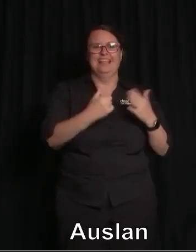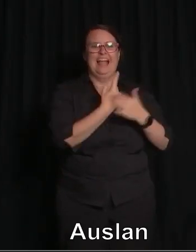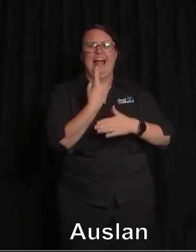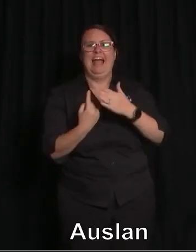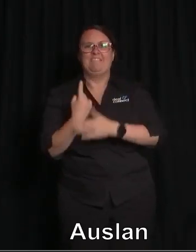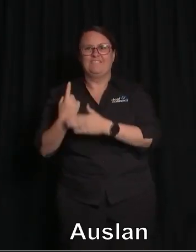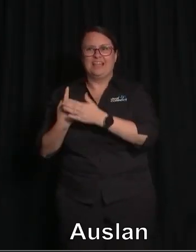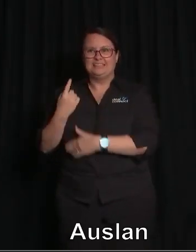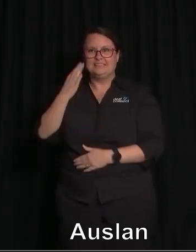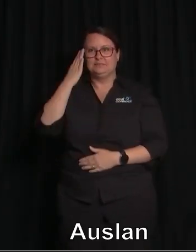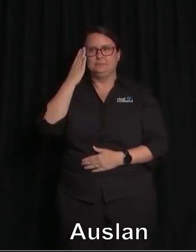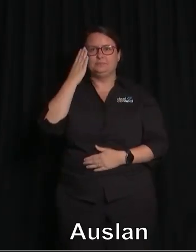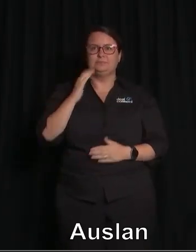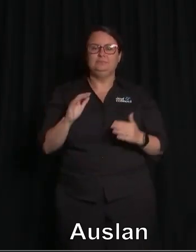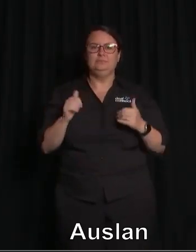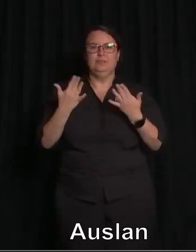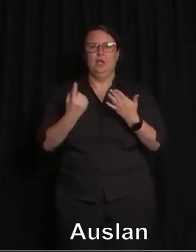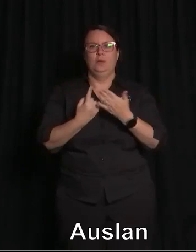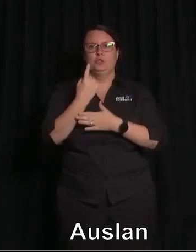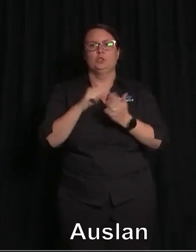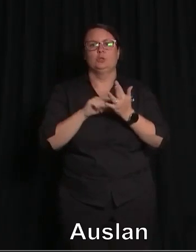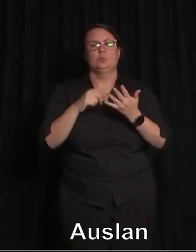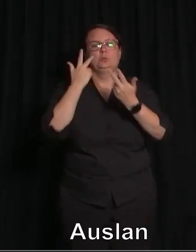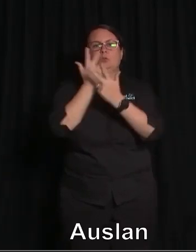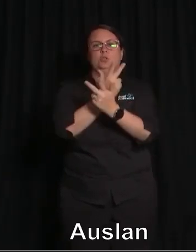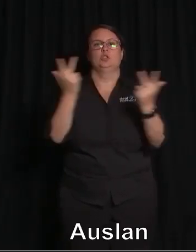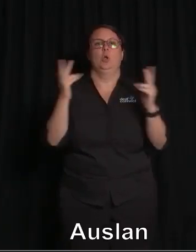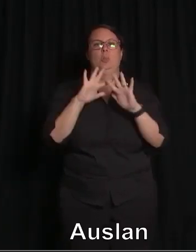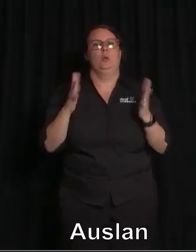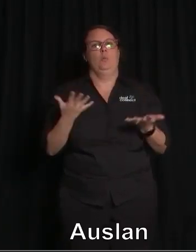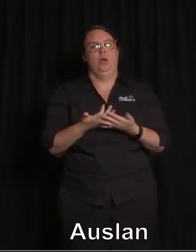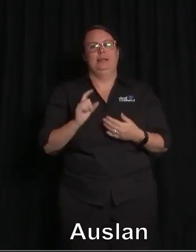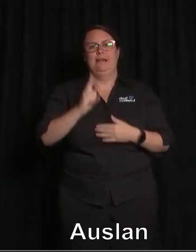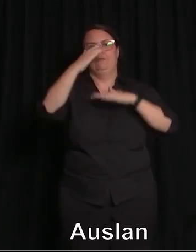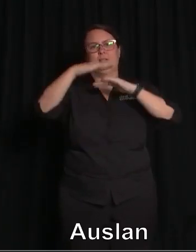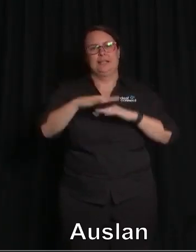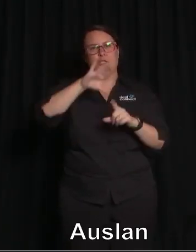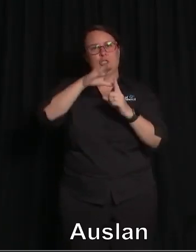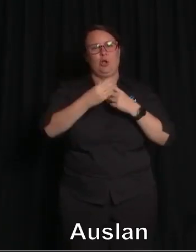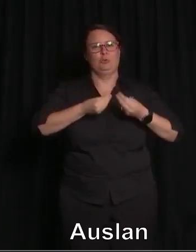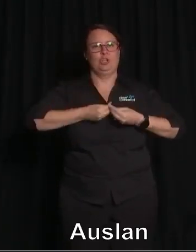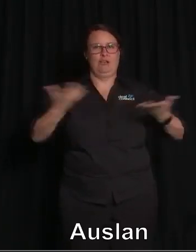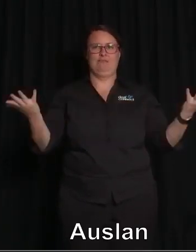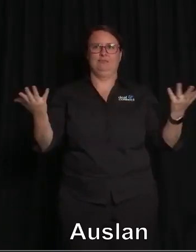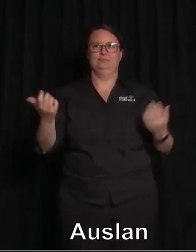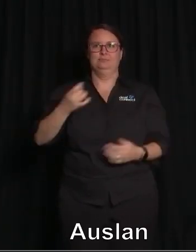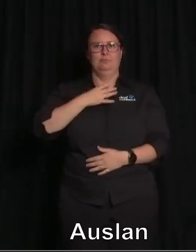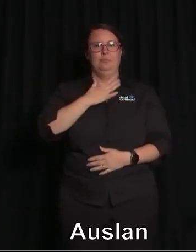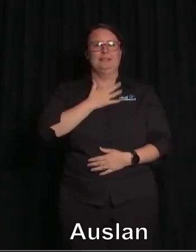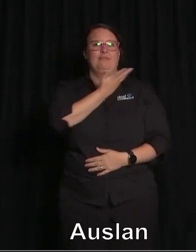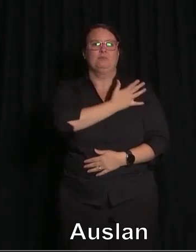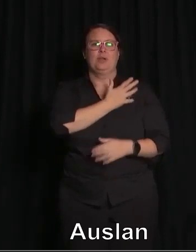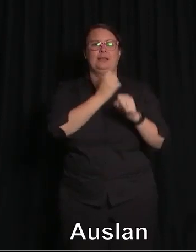the opportunity to show the world our First Nations culture. As a proud Gadigal